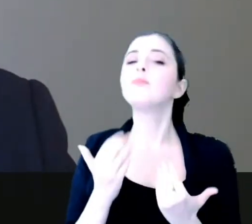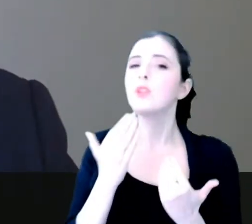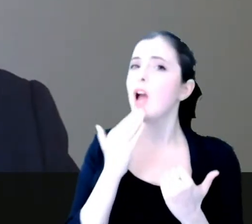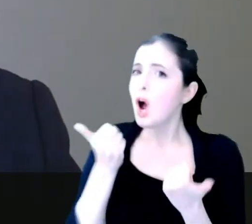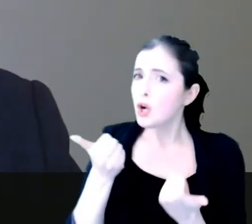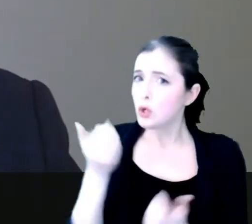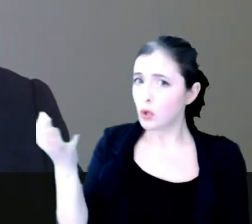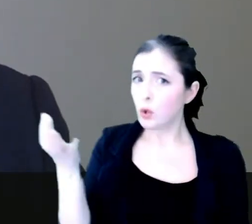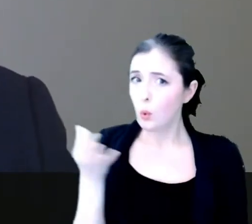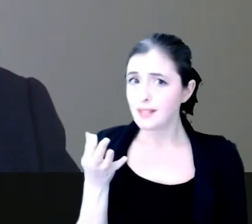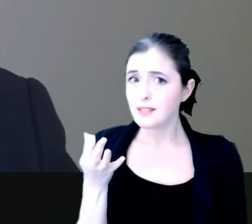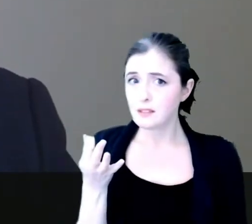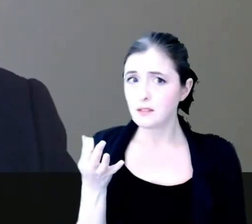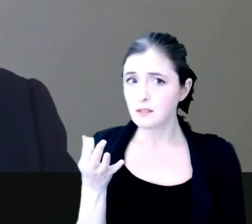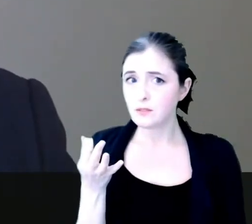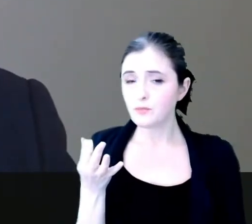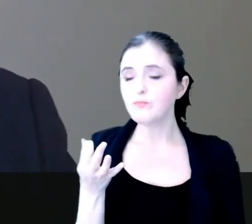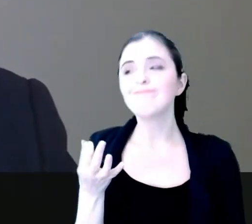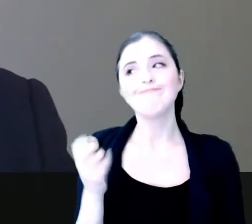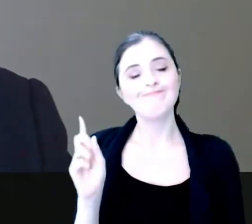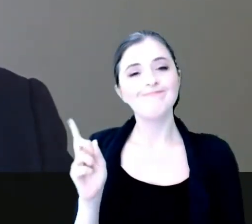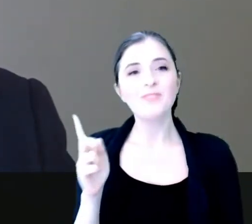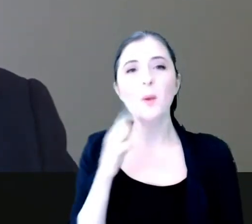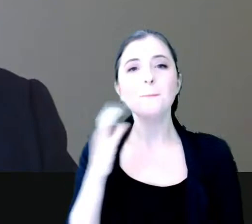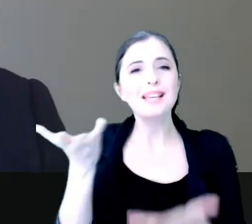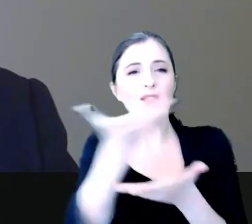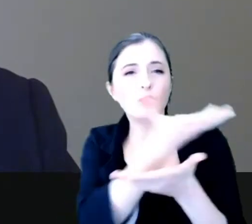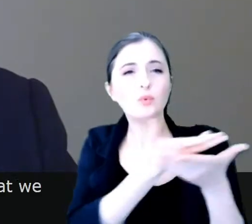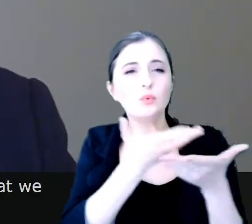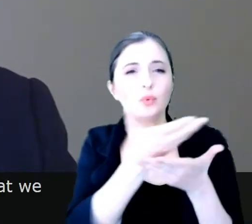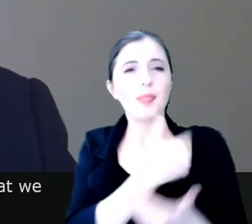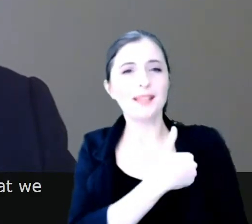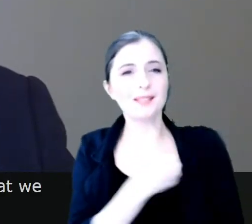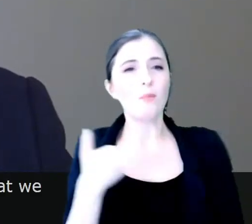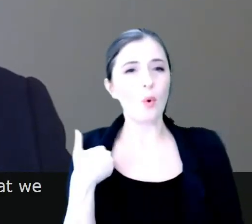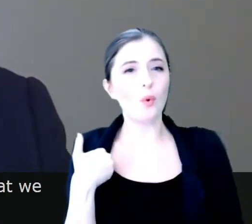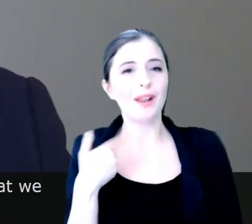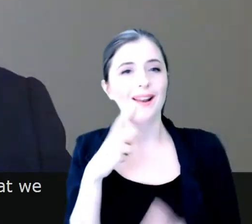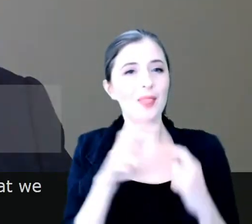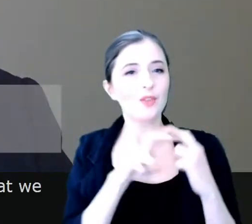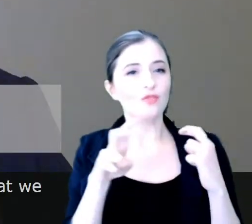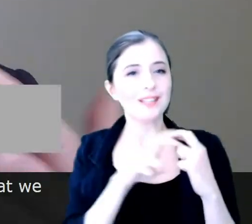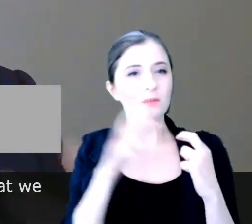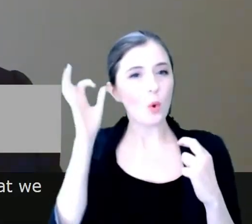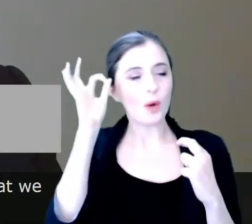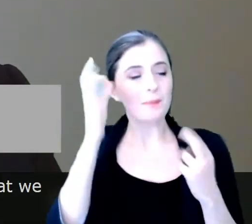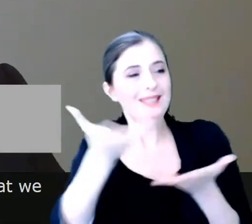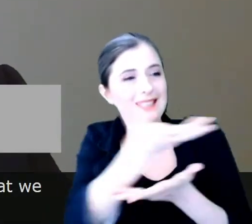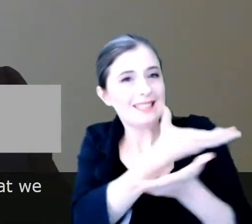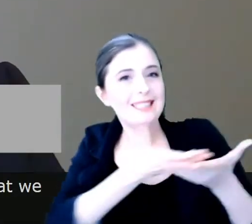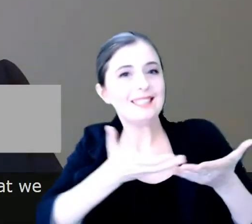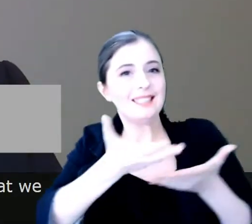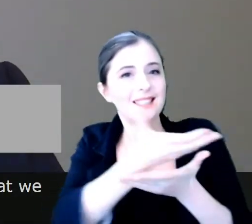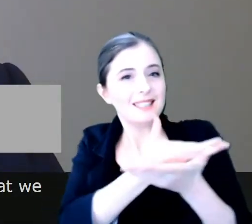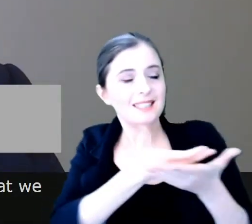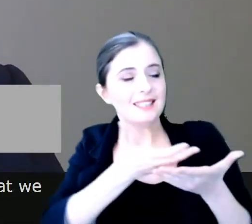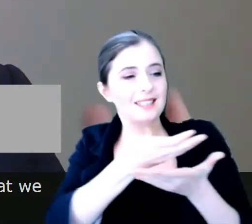it's something that we were discussing just this morning in the Transport Committee, because we